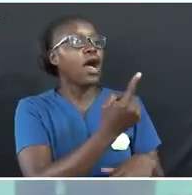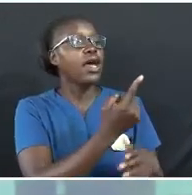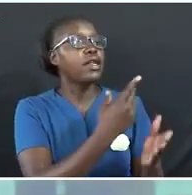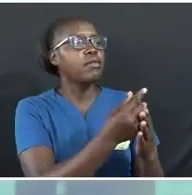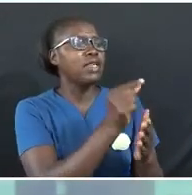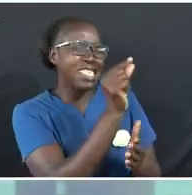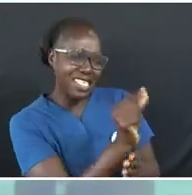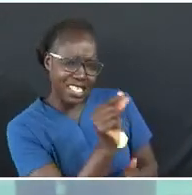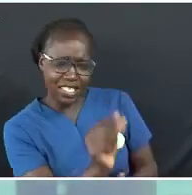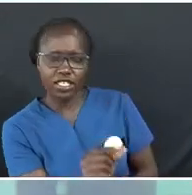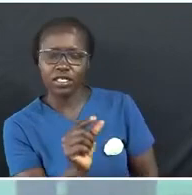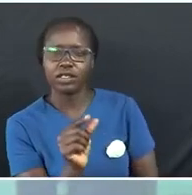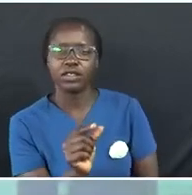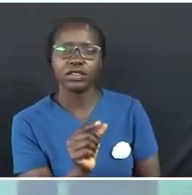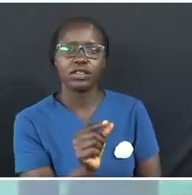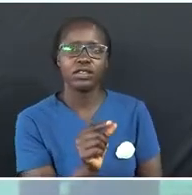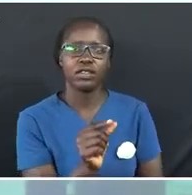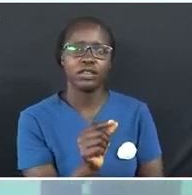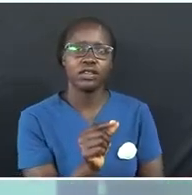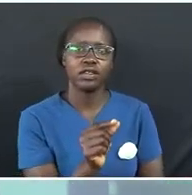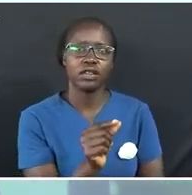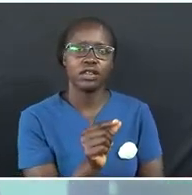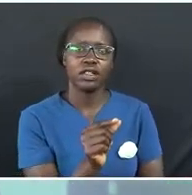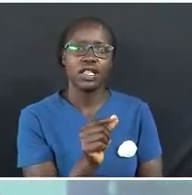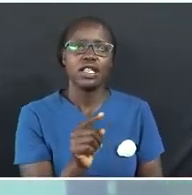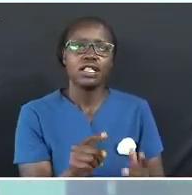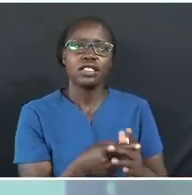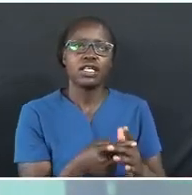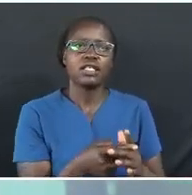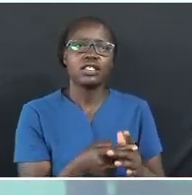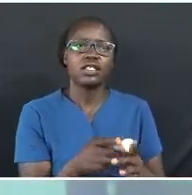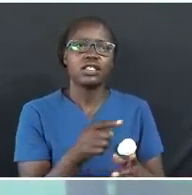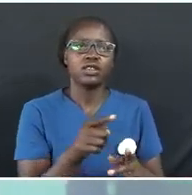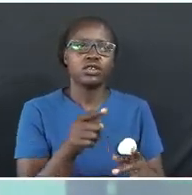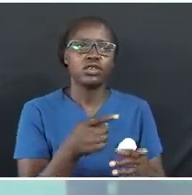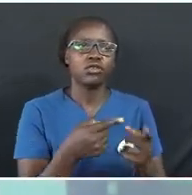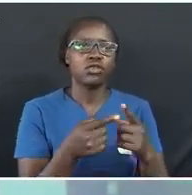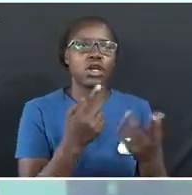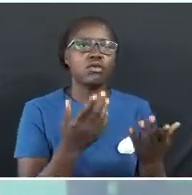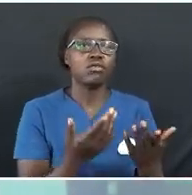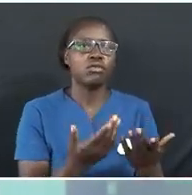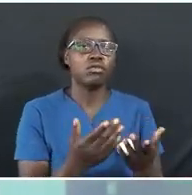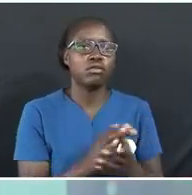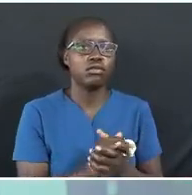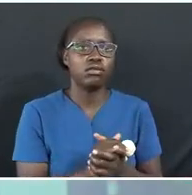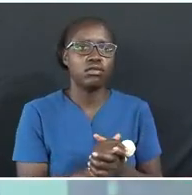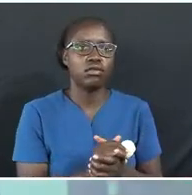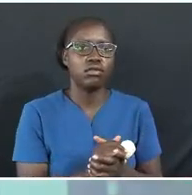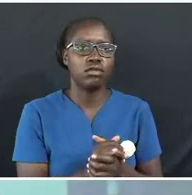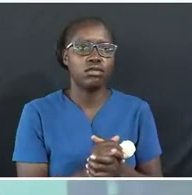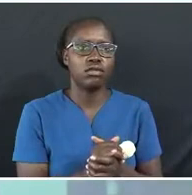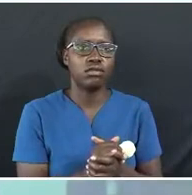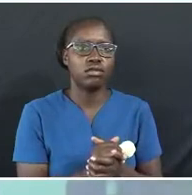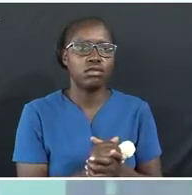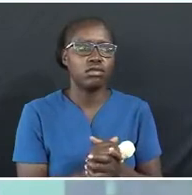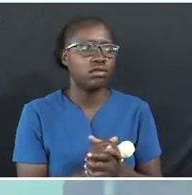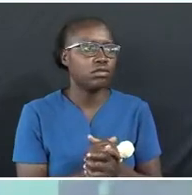each. So start from those ones who have come, who are up here. In Kenya, we